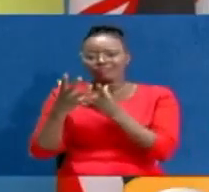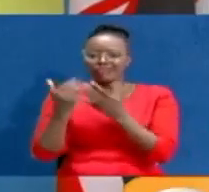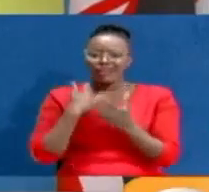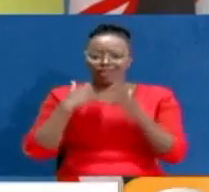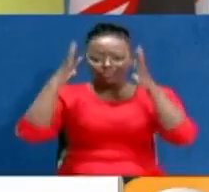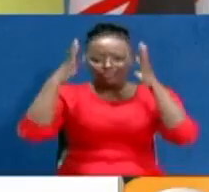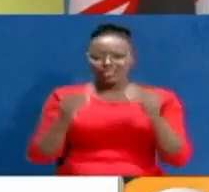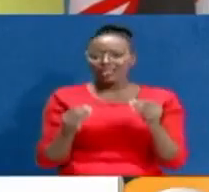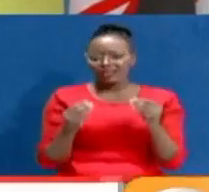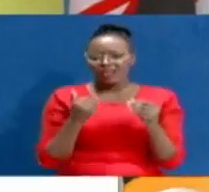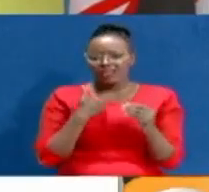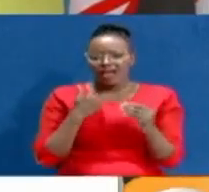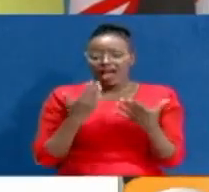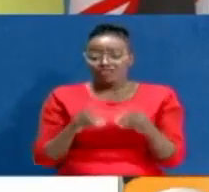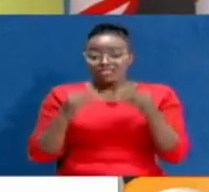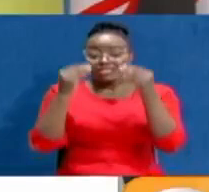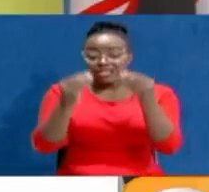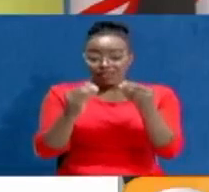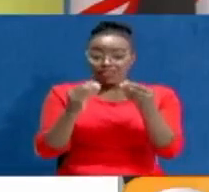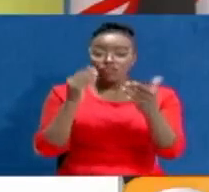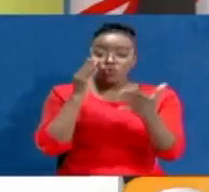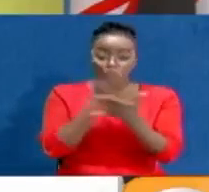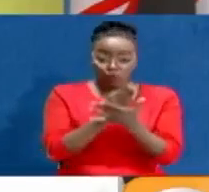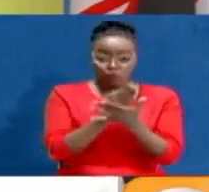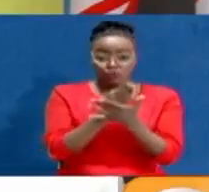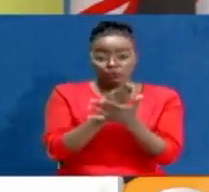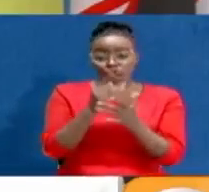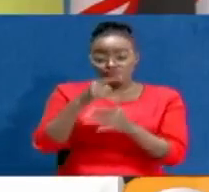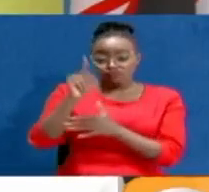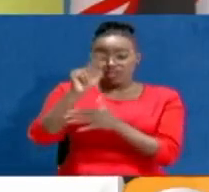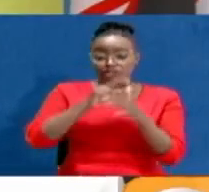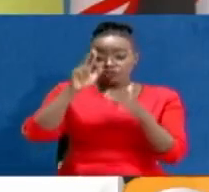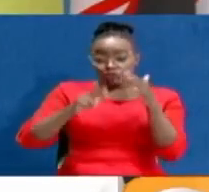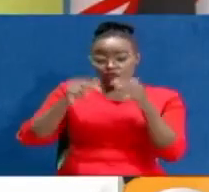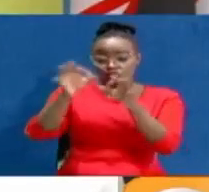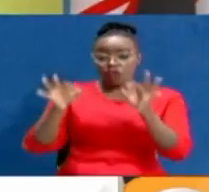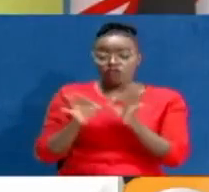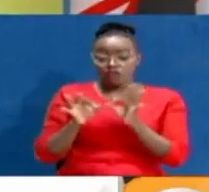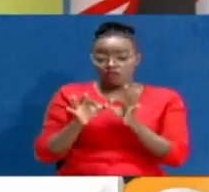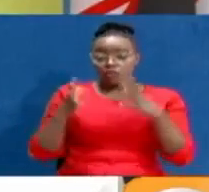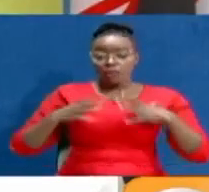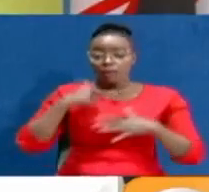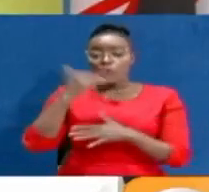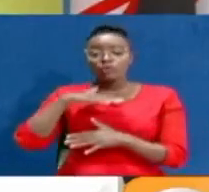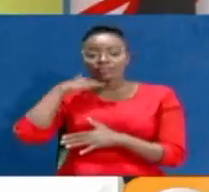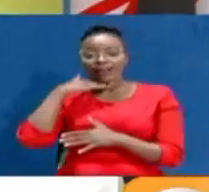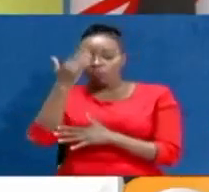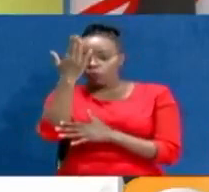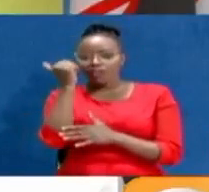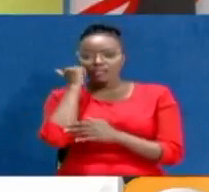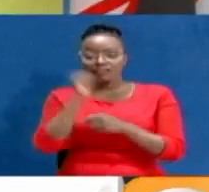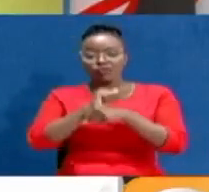extent of denying valid positive results to family members of people who die from